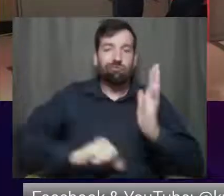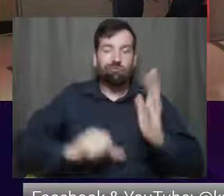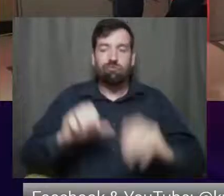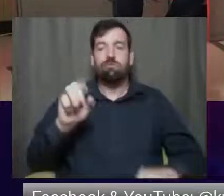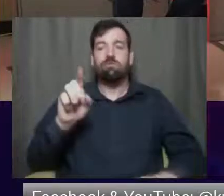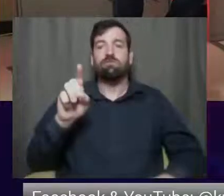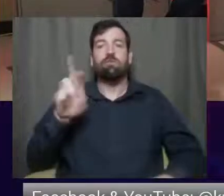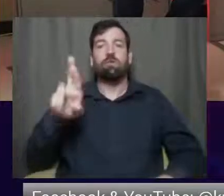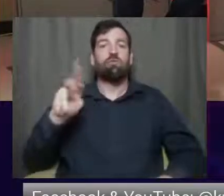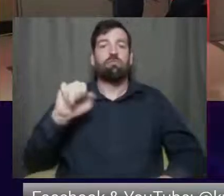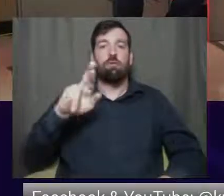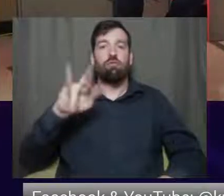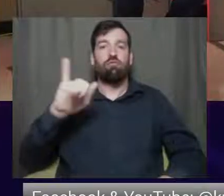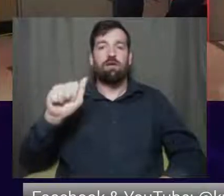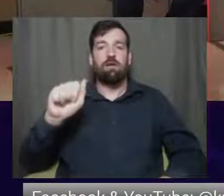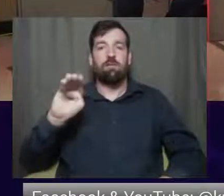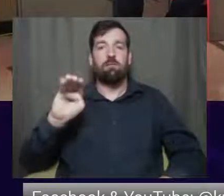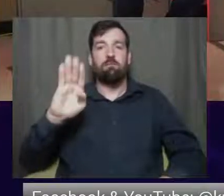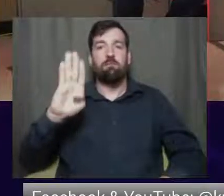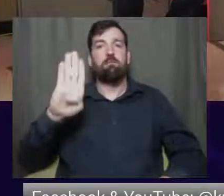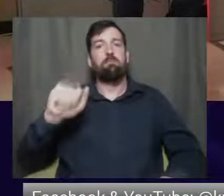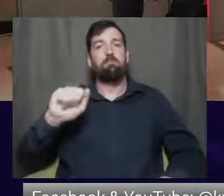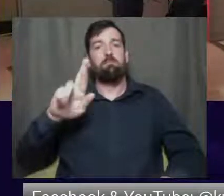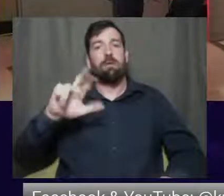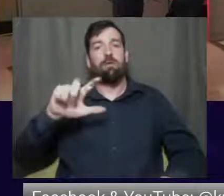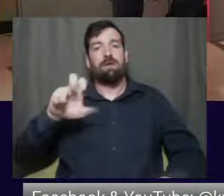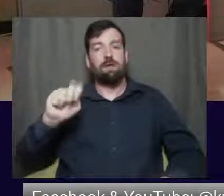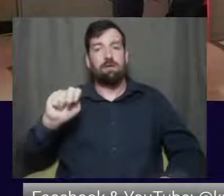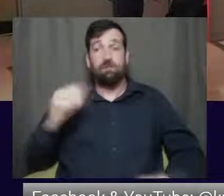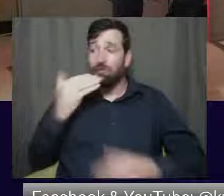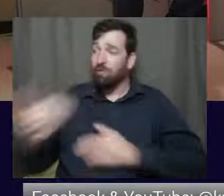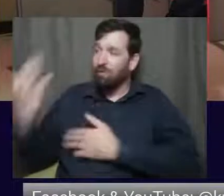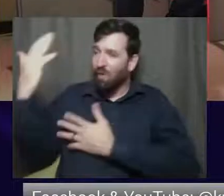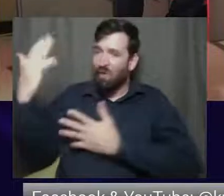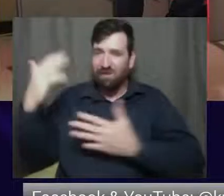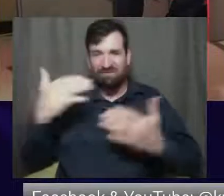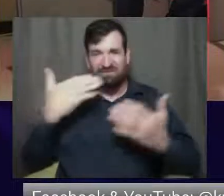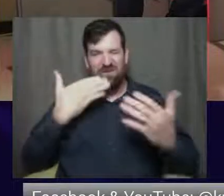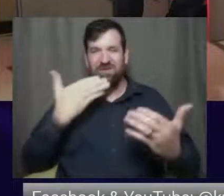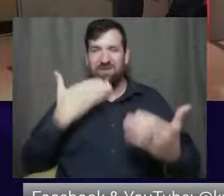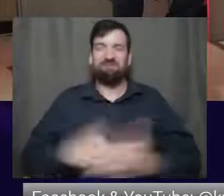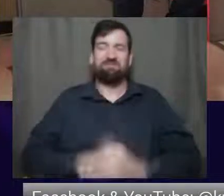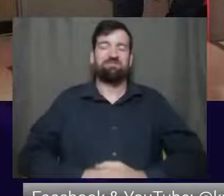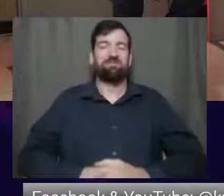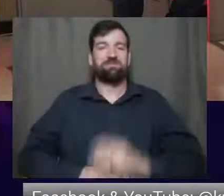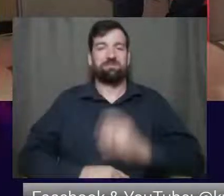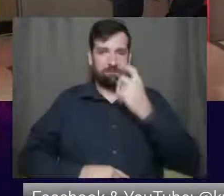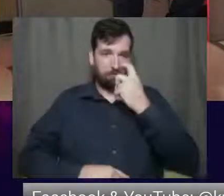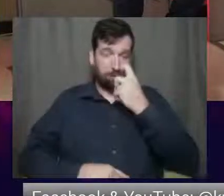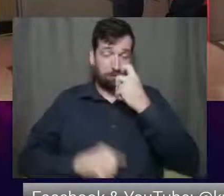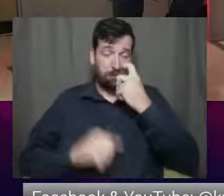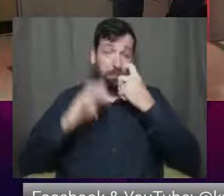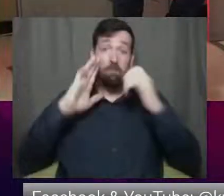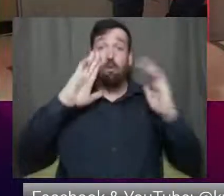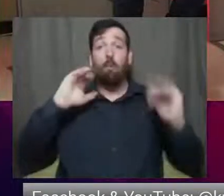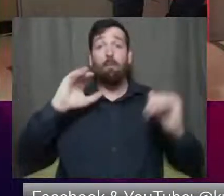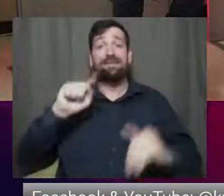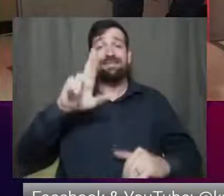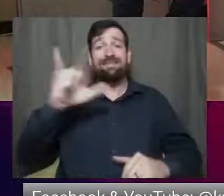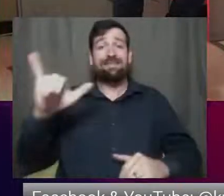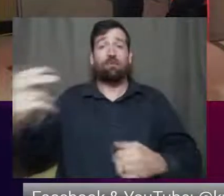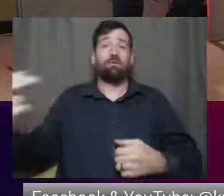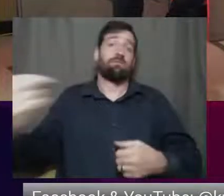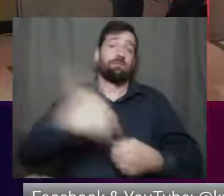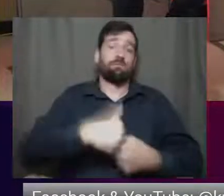to you. Hello. Good morning. How are you? Very, very good. We were hoping to have Terry join us. He woke up a little under the weather